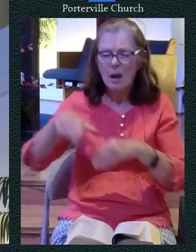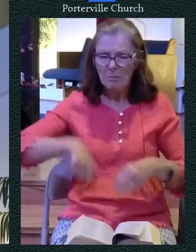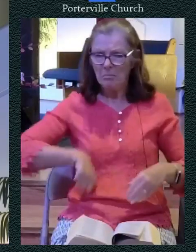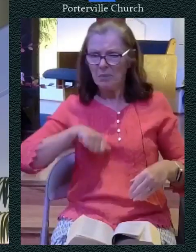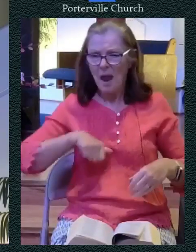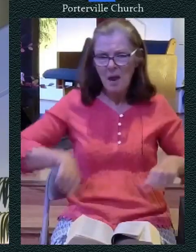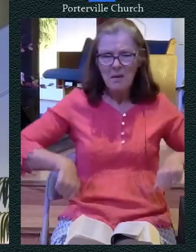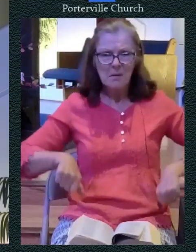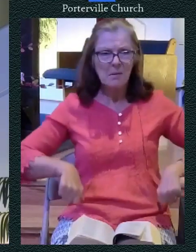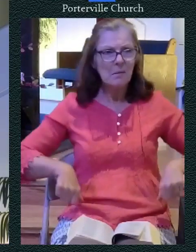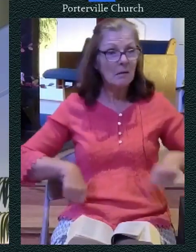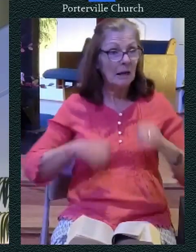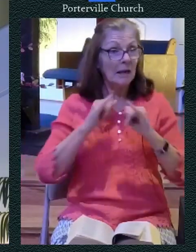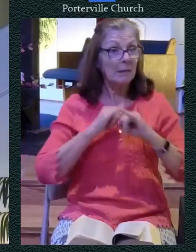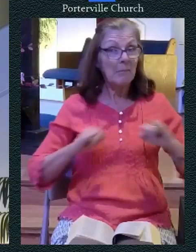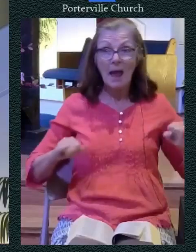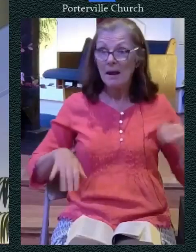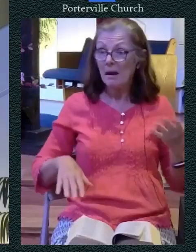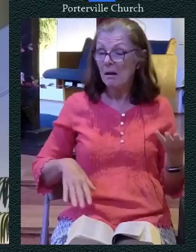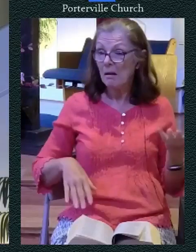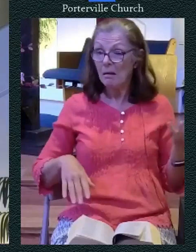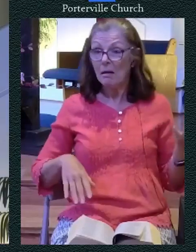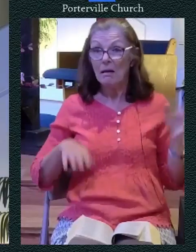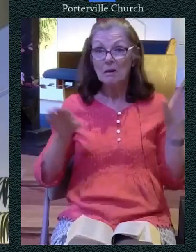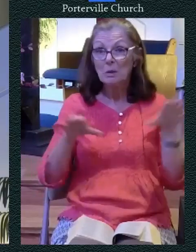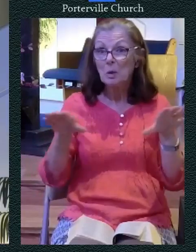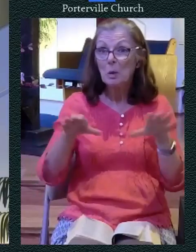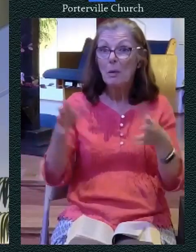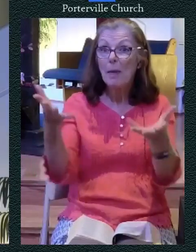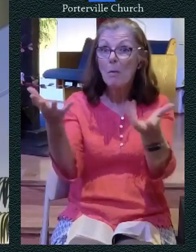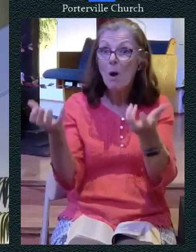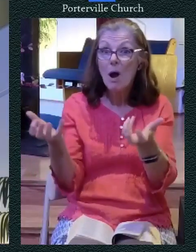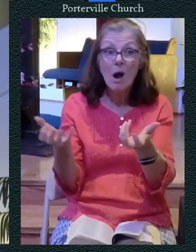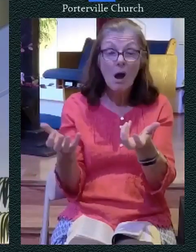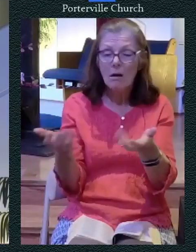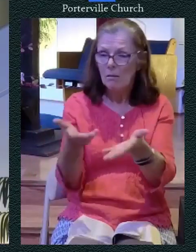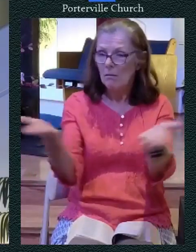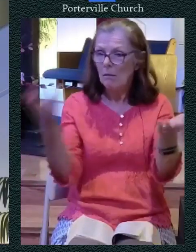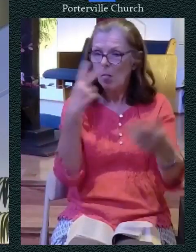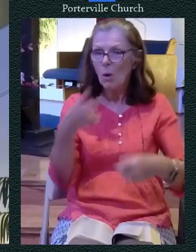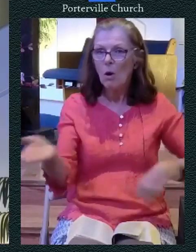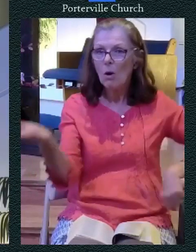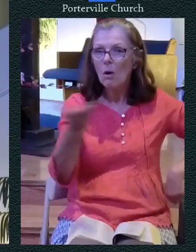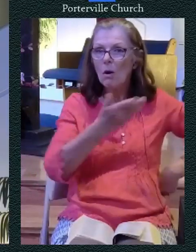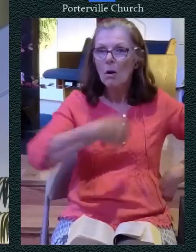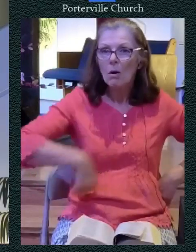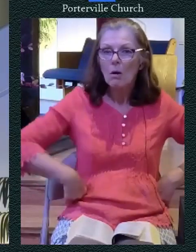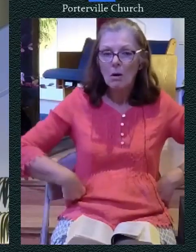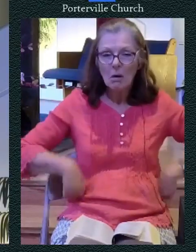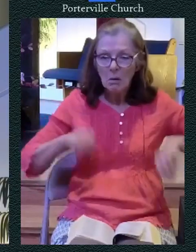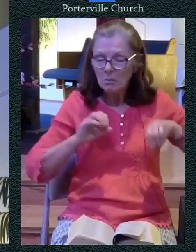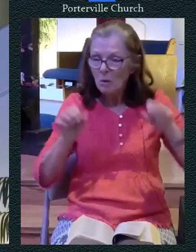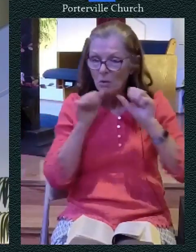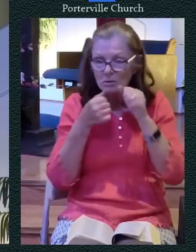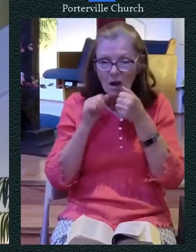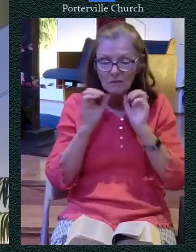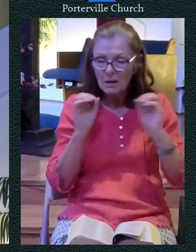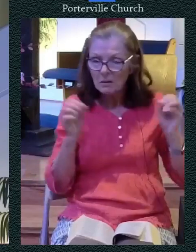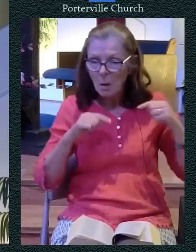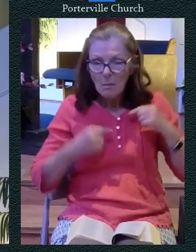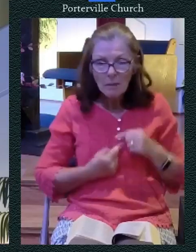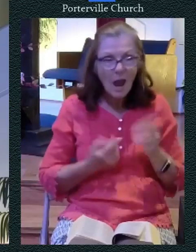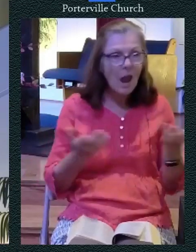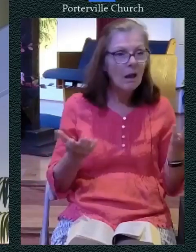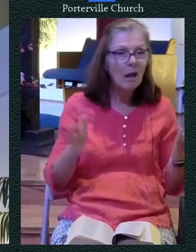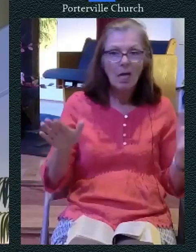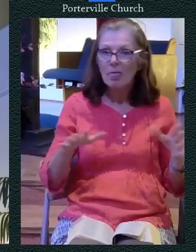They're independent. They do what they want. And look at what he says. He says, there's no pains in their death, and their body is fat. They